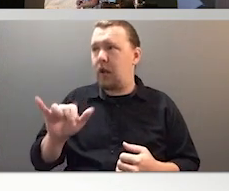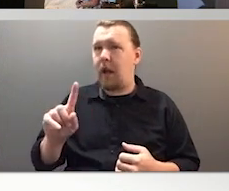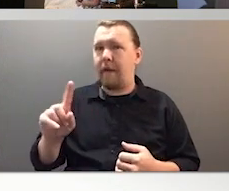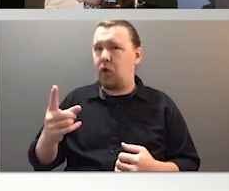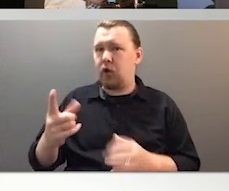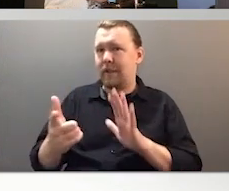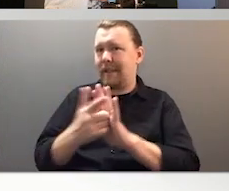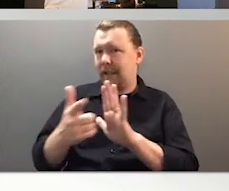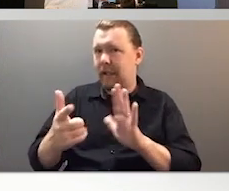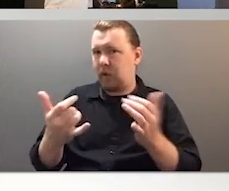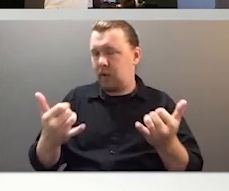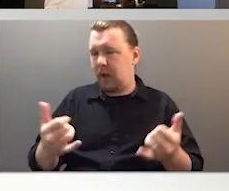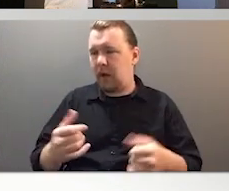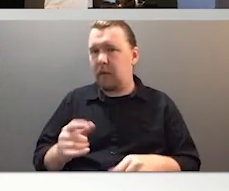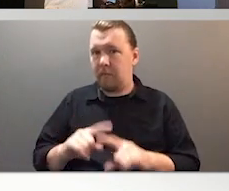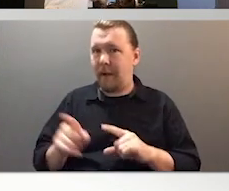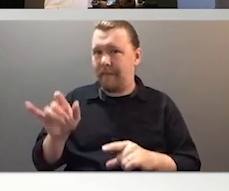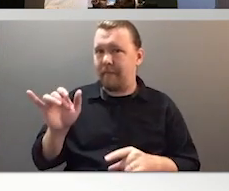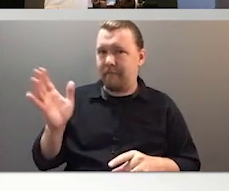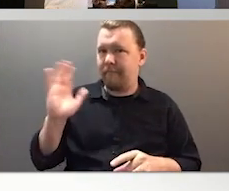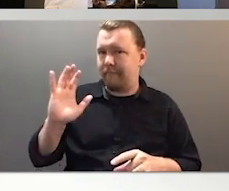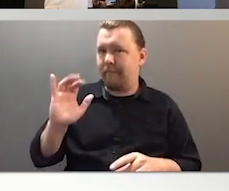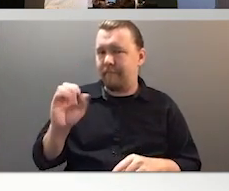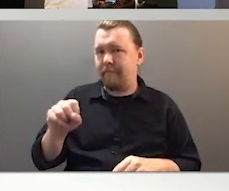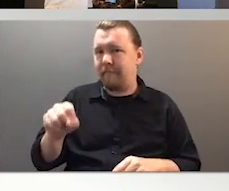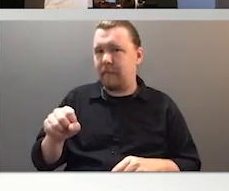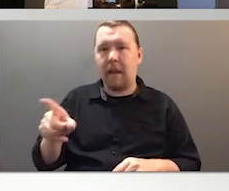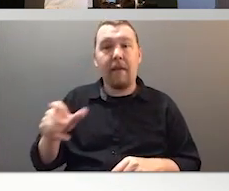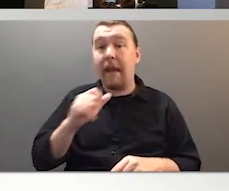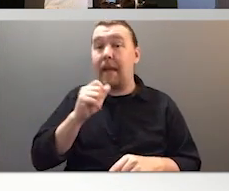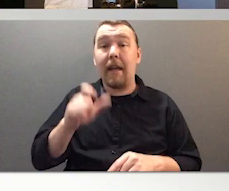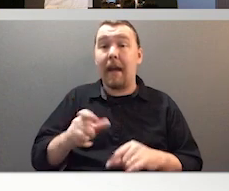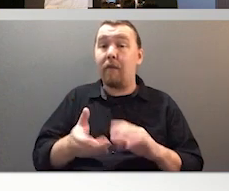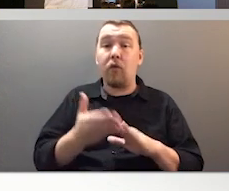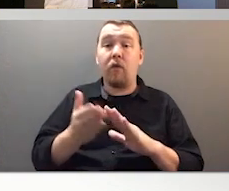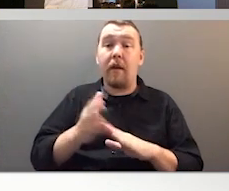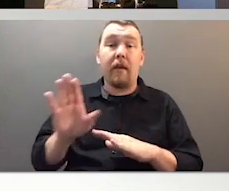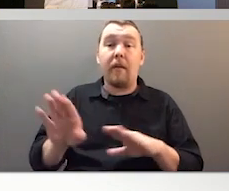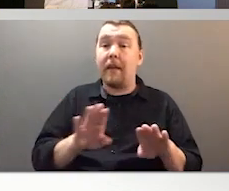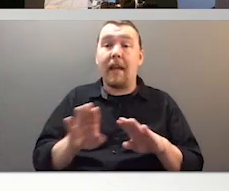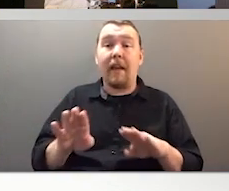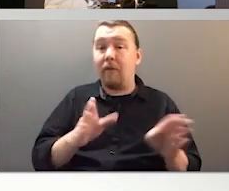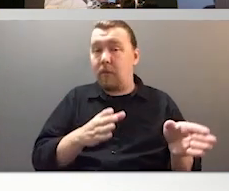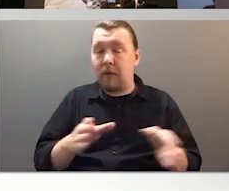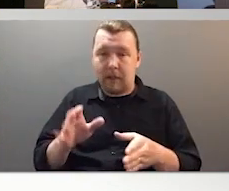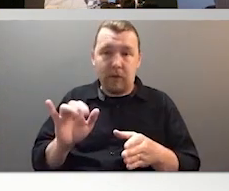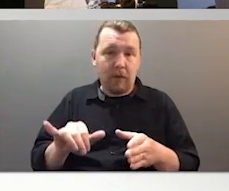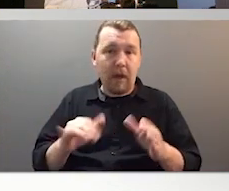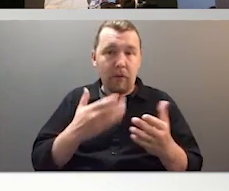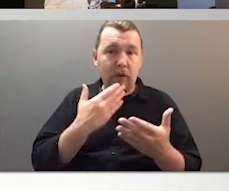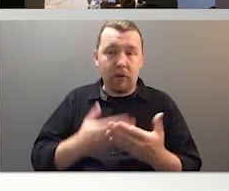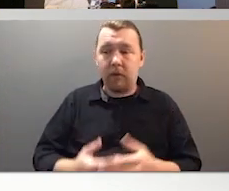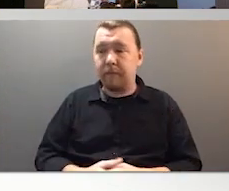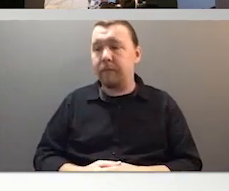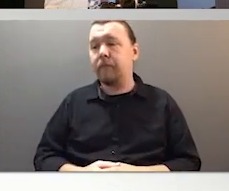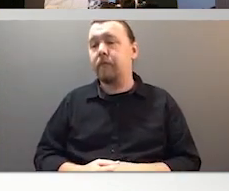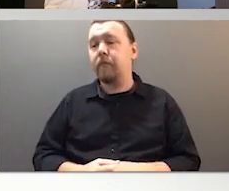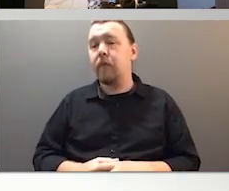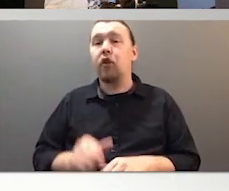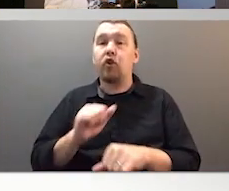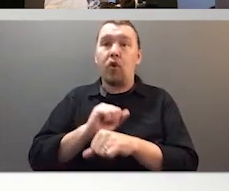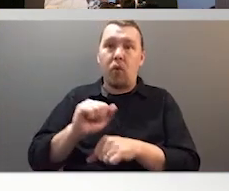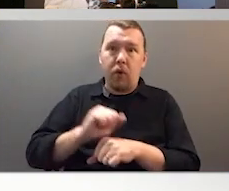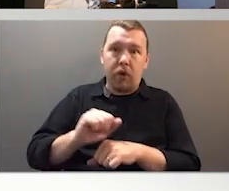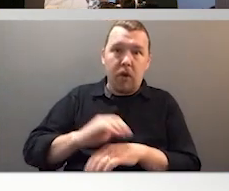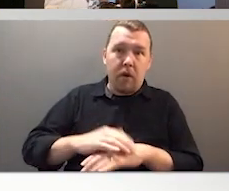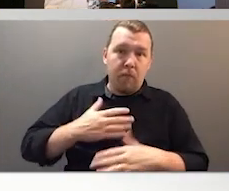either. But they didn't have to run their behavior plans, which was awesome. So working on breathing, working